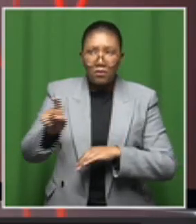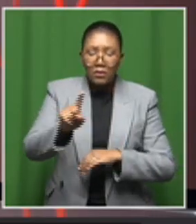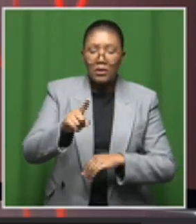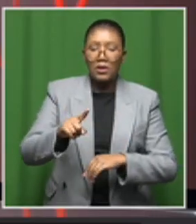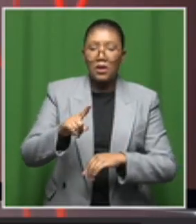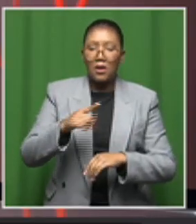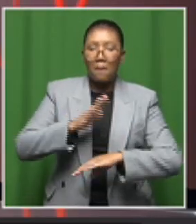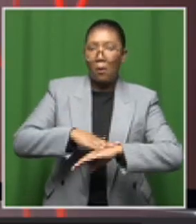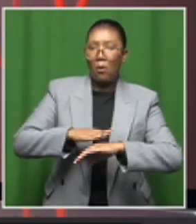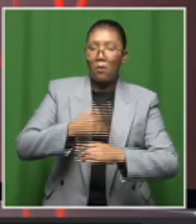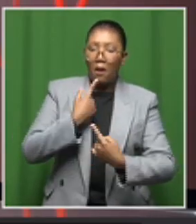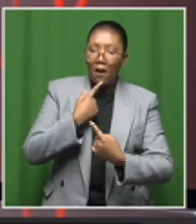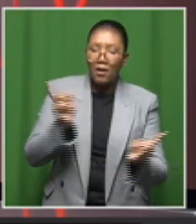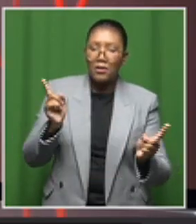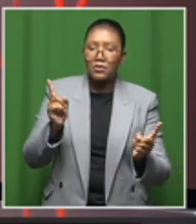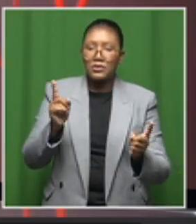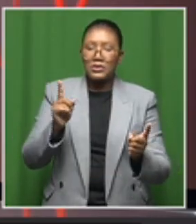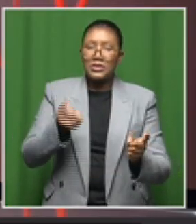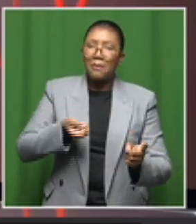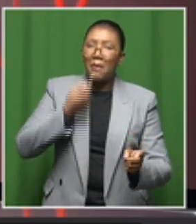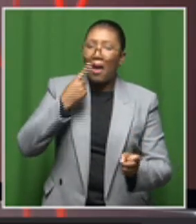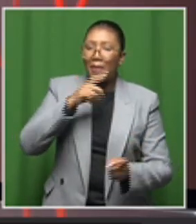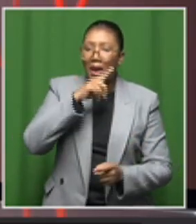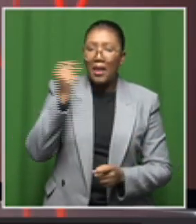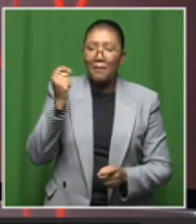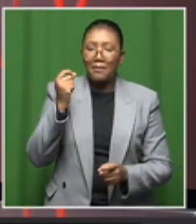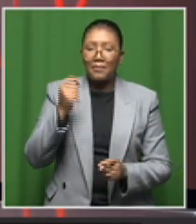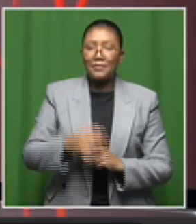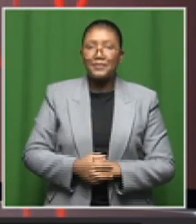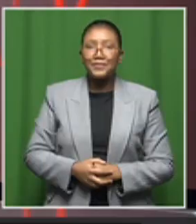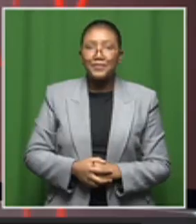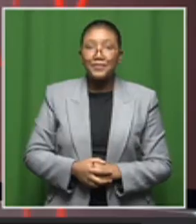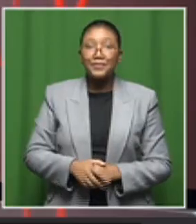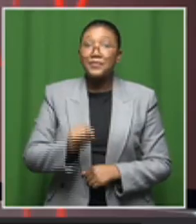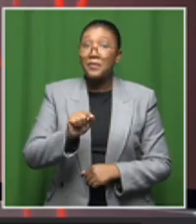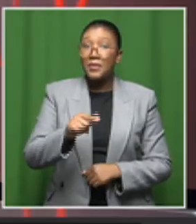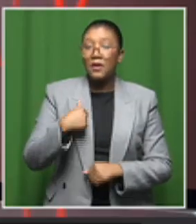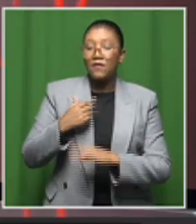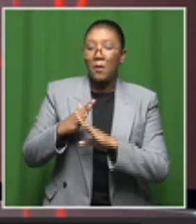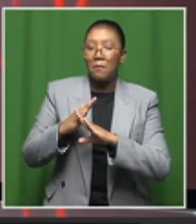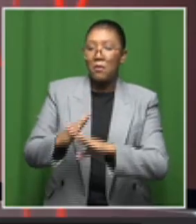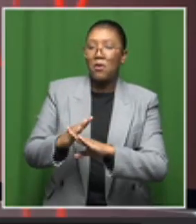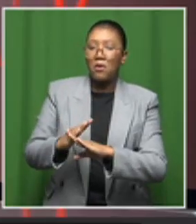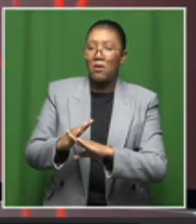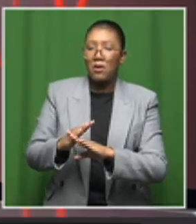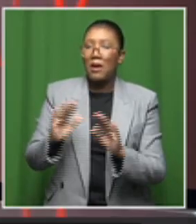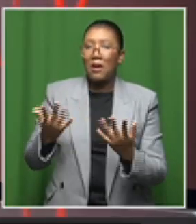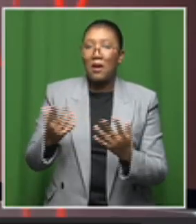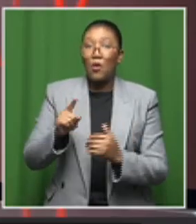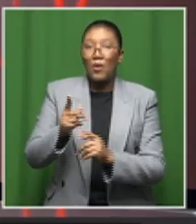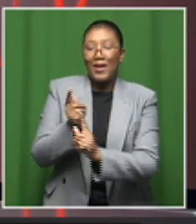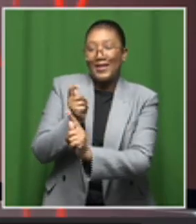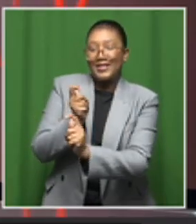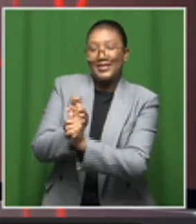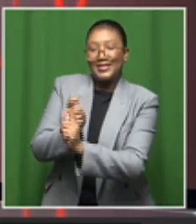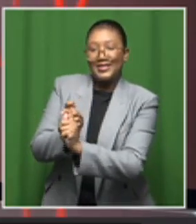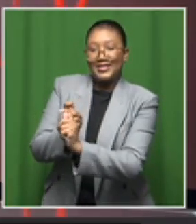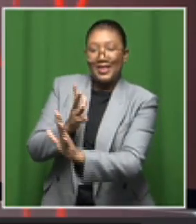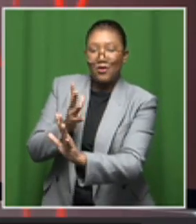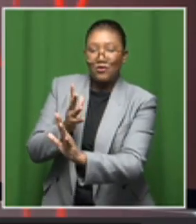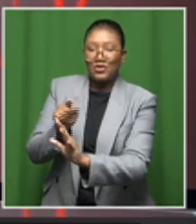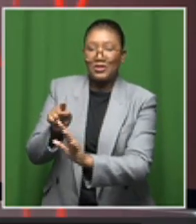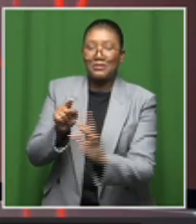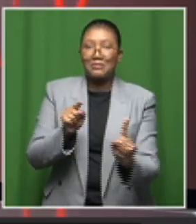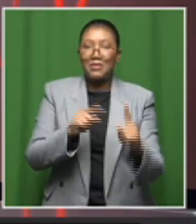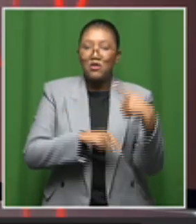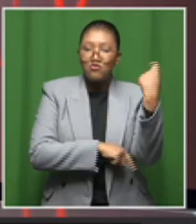announcing more. But I just want to find out from you what measures are actually in place to ensure that townships and rural areas are reached and